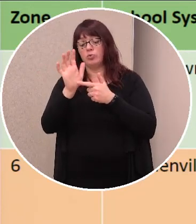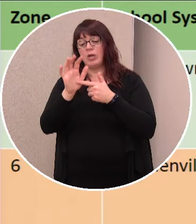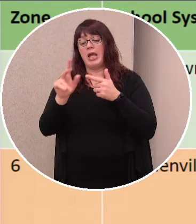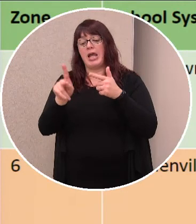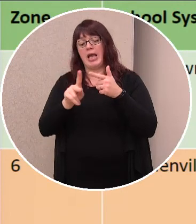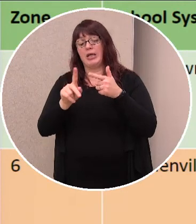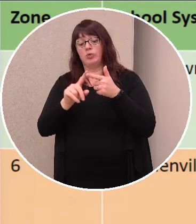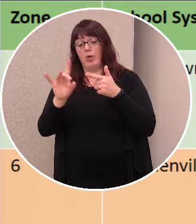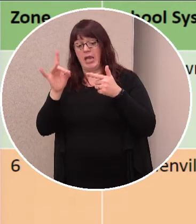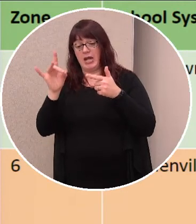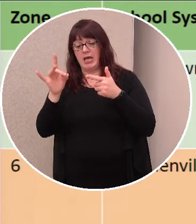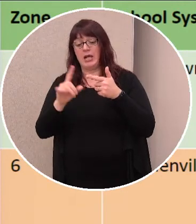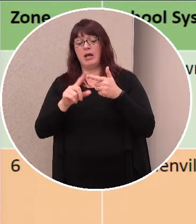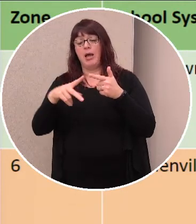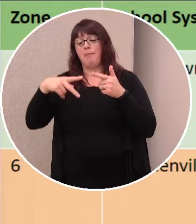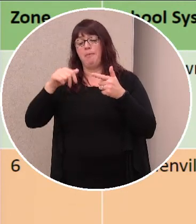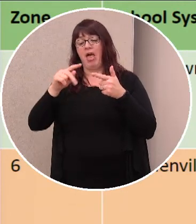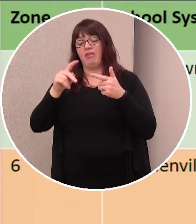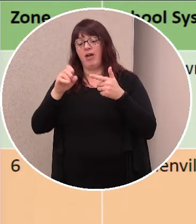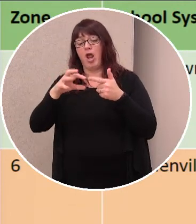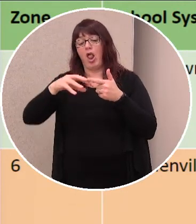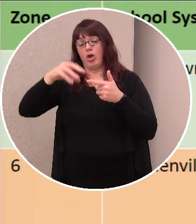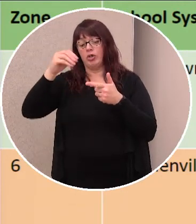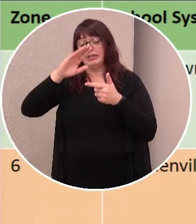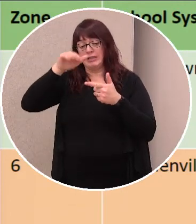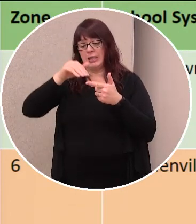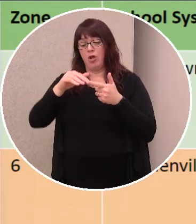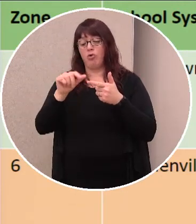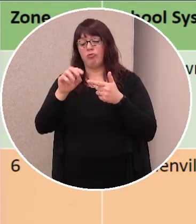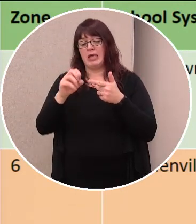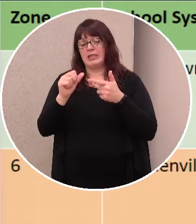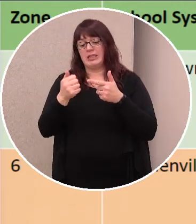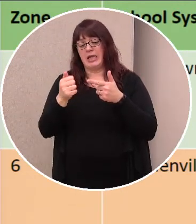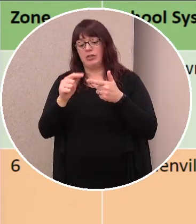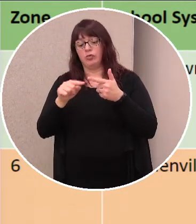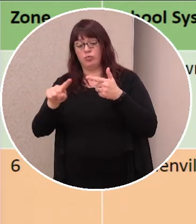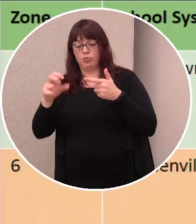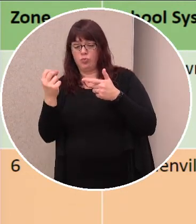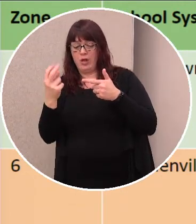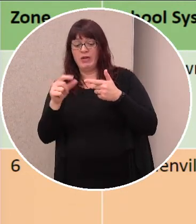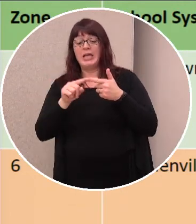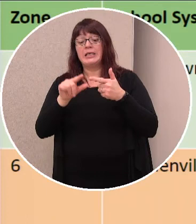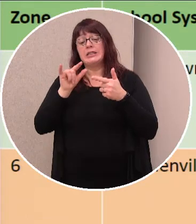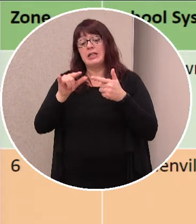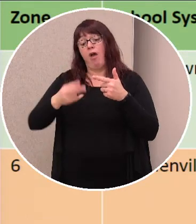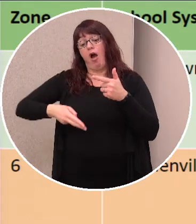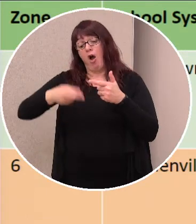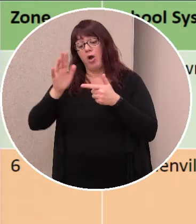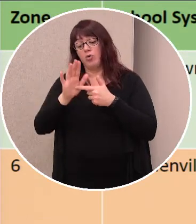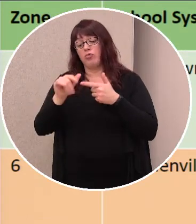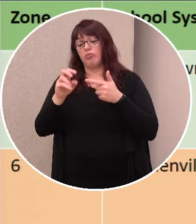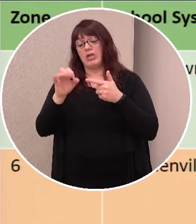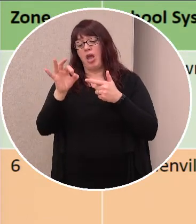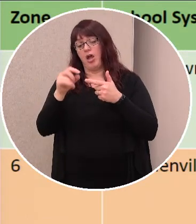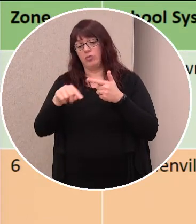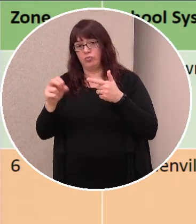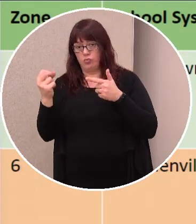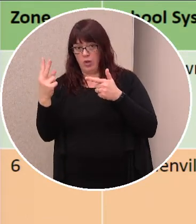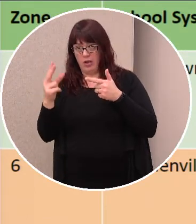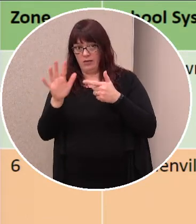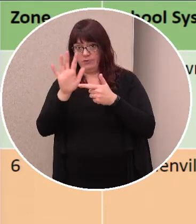K to 8, Pathfinder Learning Center, grades 10 to 12, and Stephenville High, grades 9 to 12.